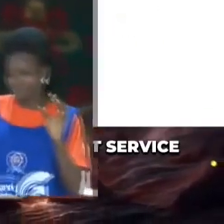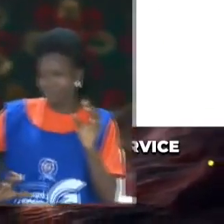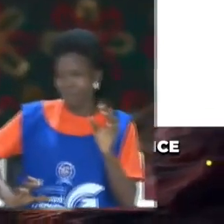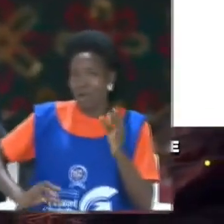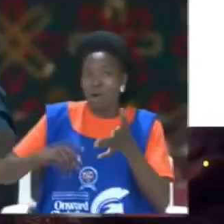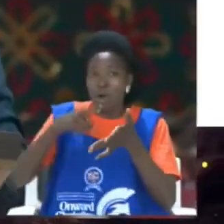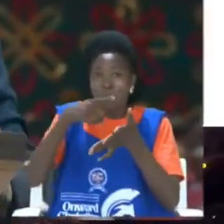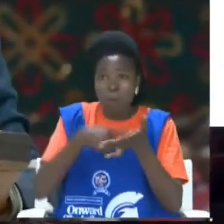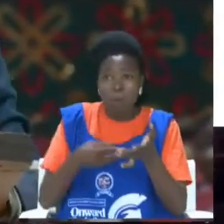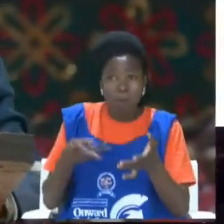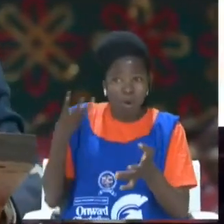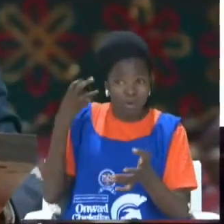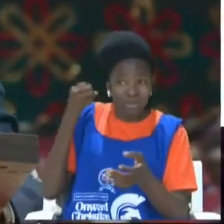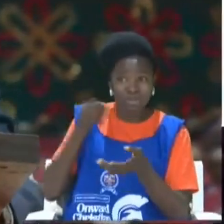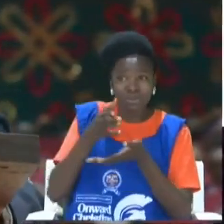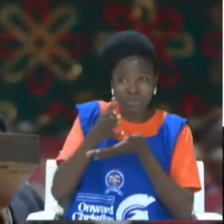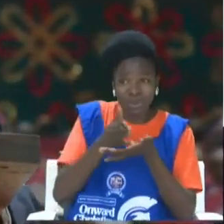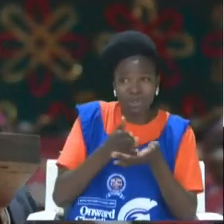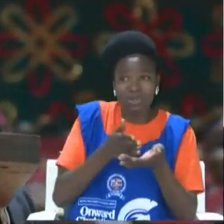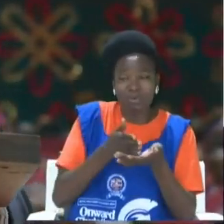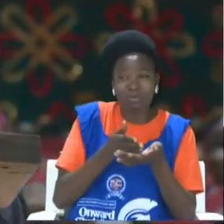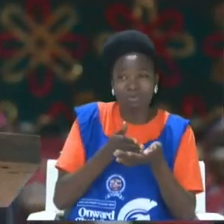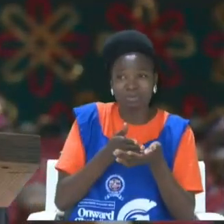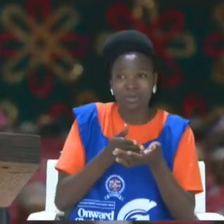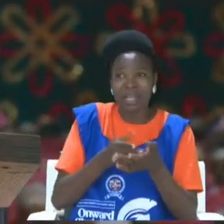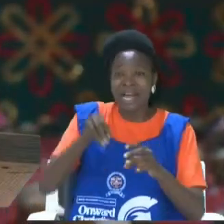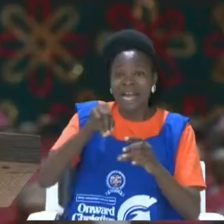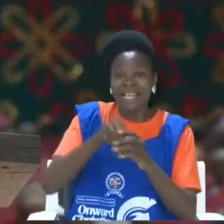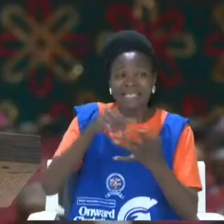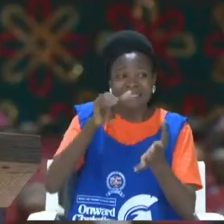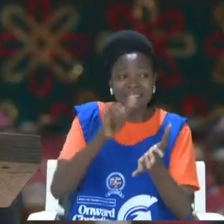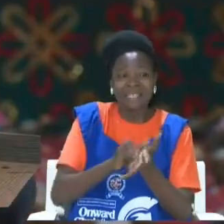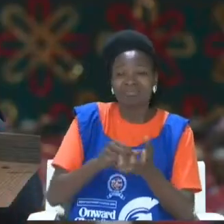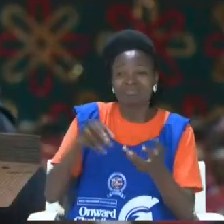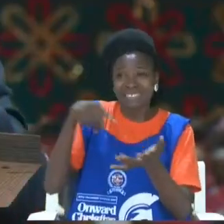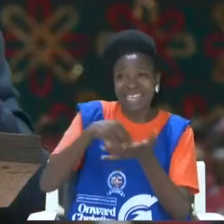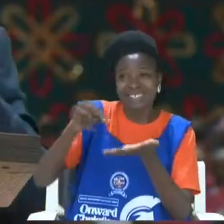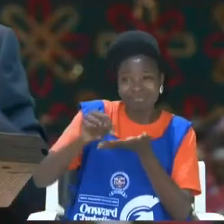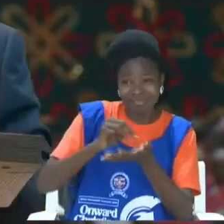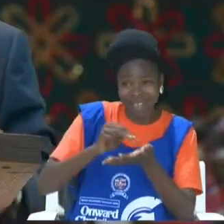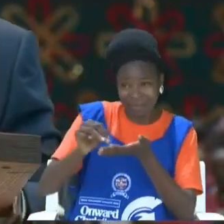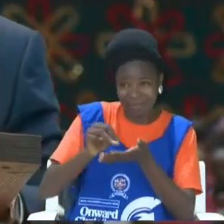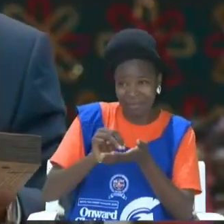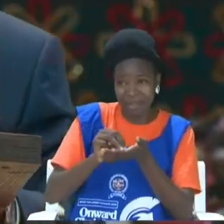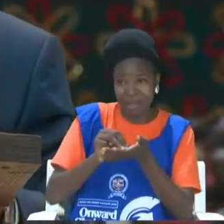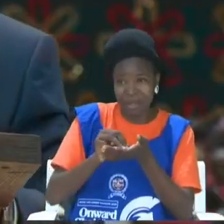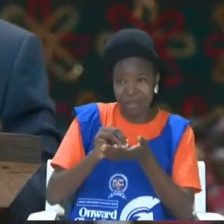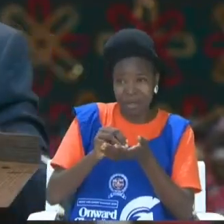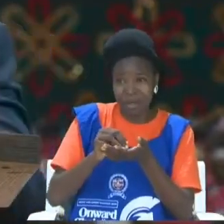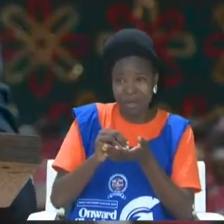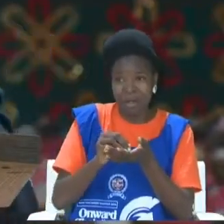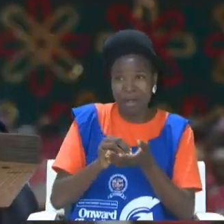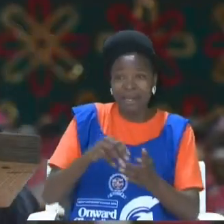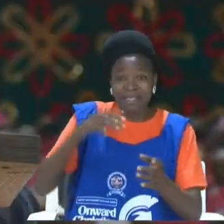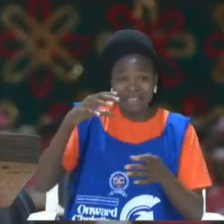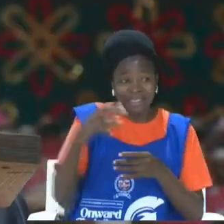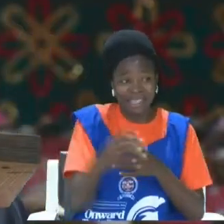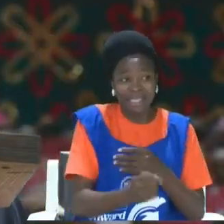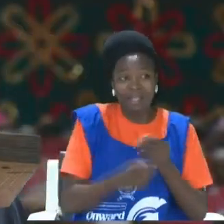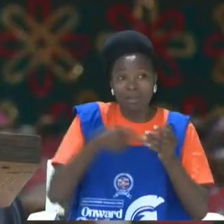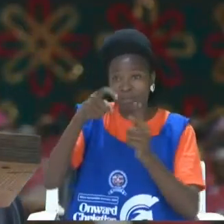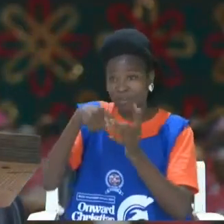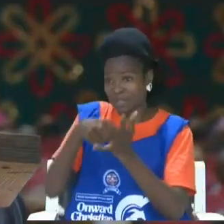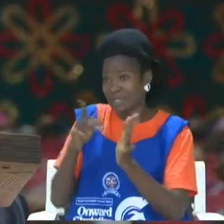was summed up in a nursery rhyme taken from this